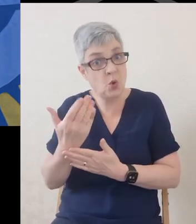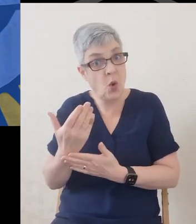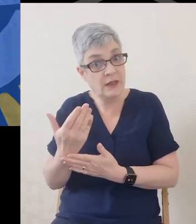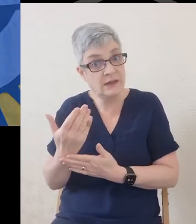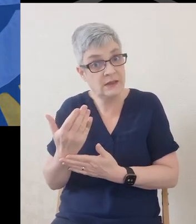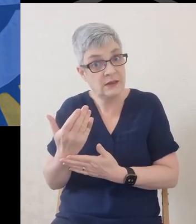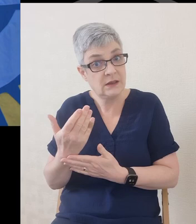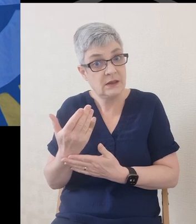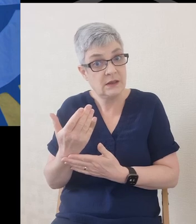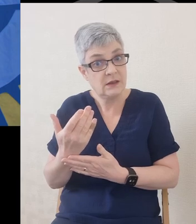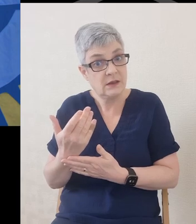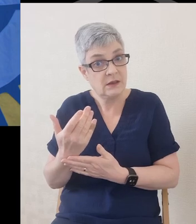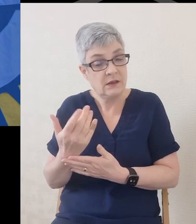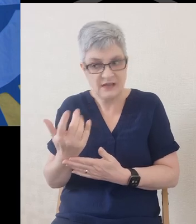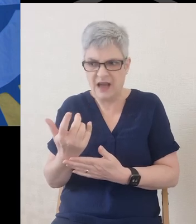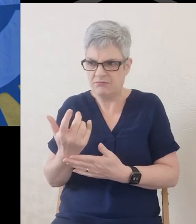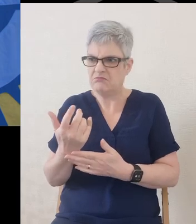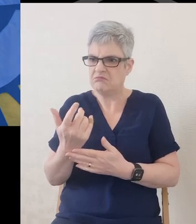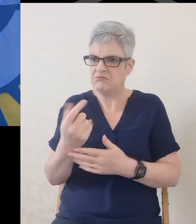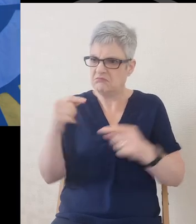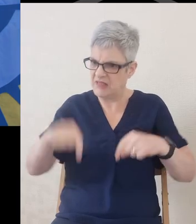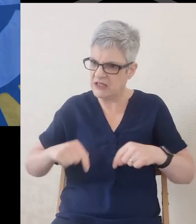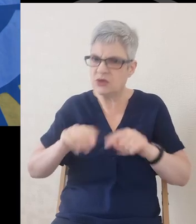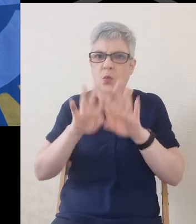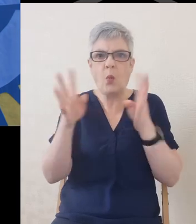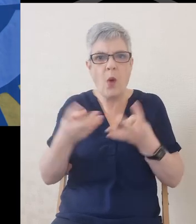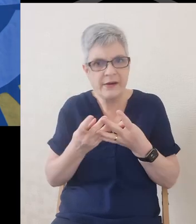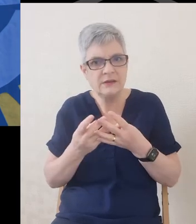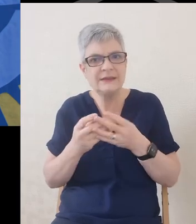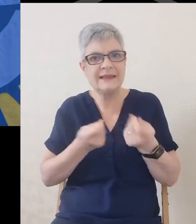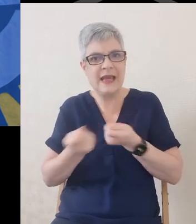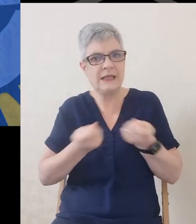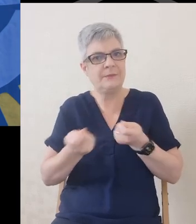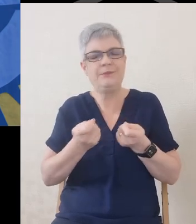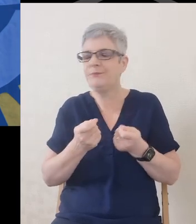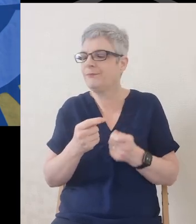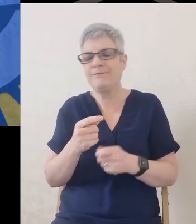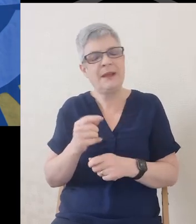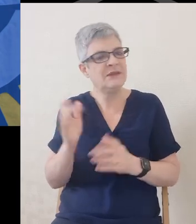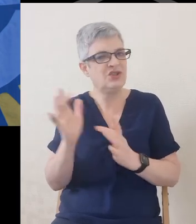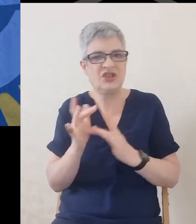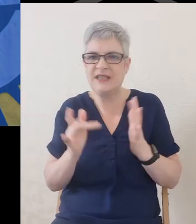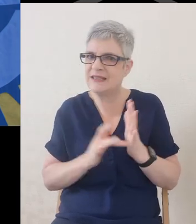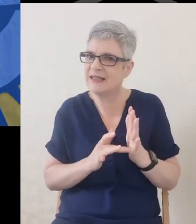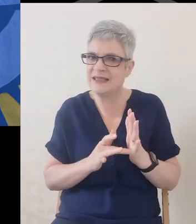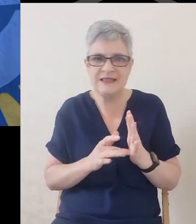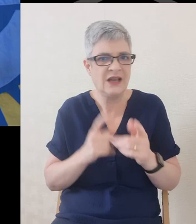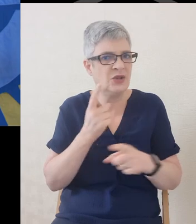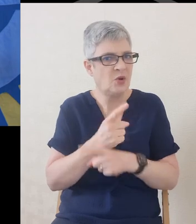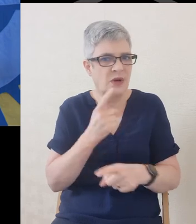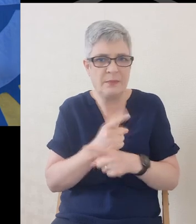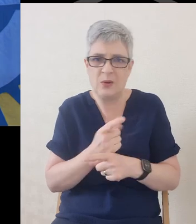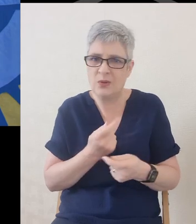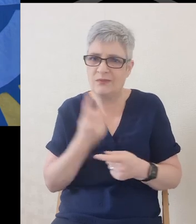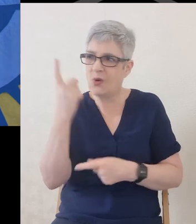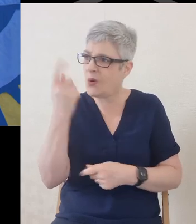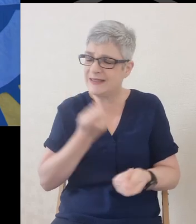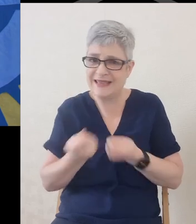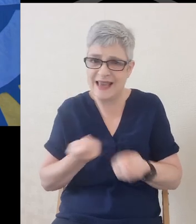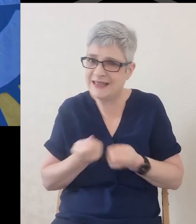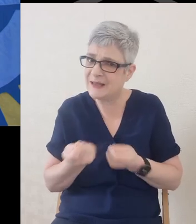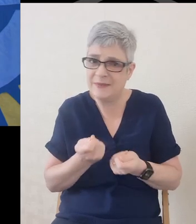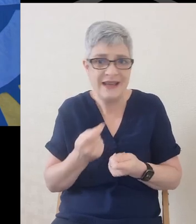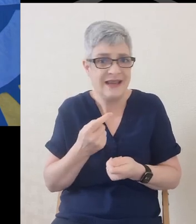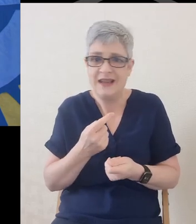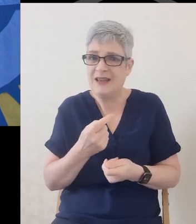world kingdom? Whereas Jesus, when he's taught about the kingdom of God, and he still was doing that, verse 3 throughout